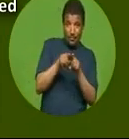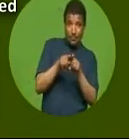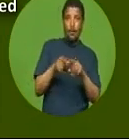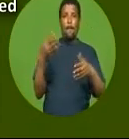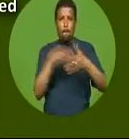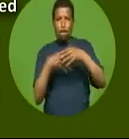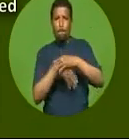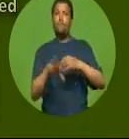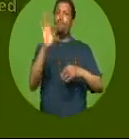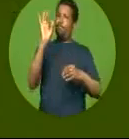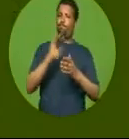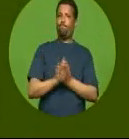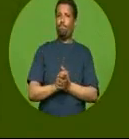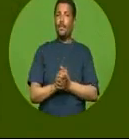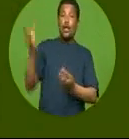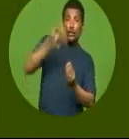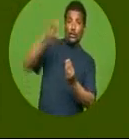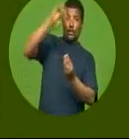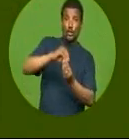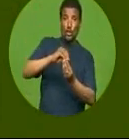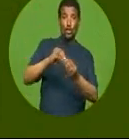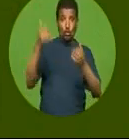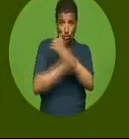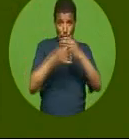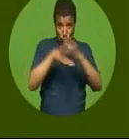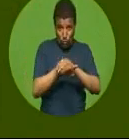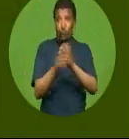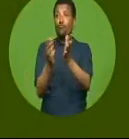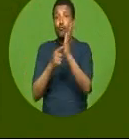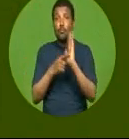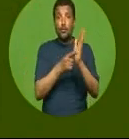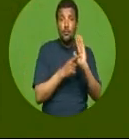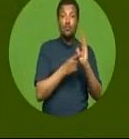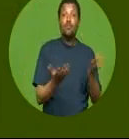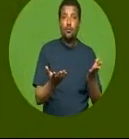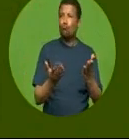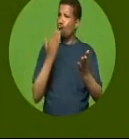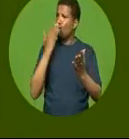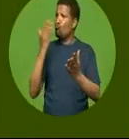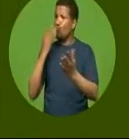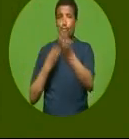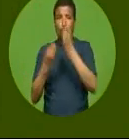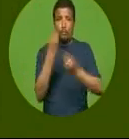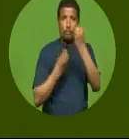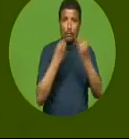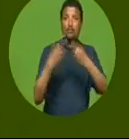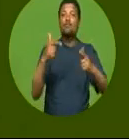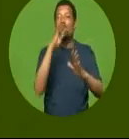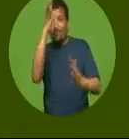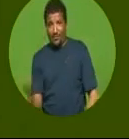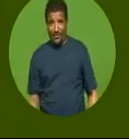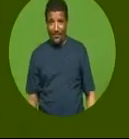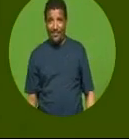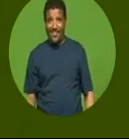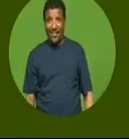farm inputs. The increased domestic demand creates favorable market opportunity for